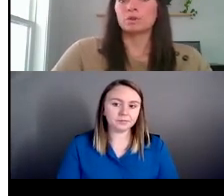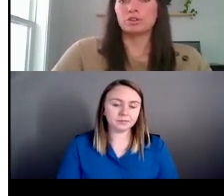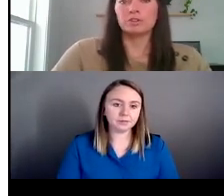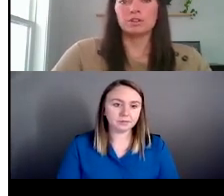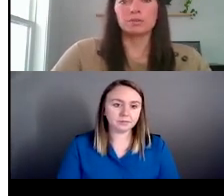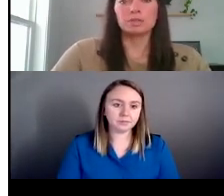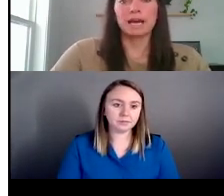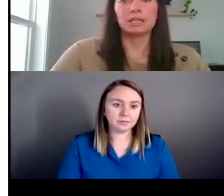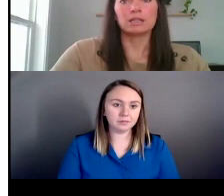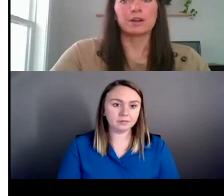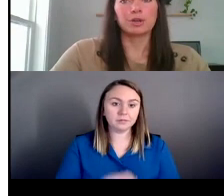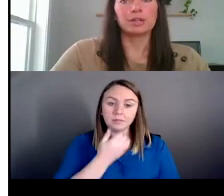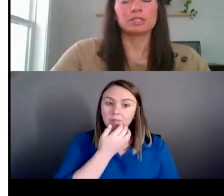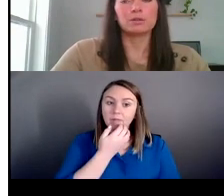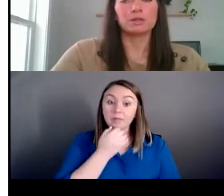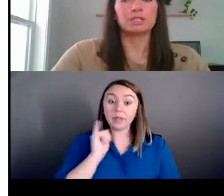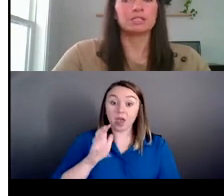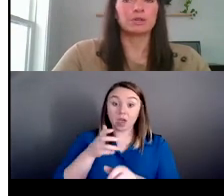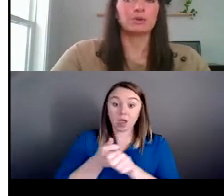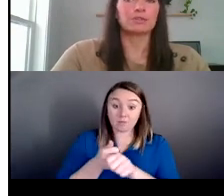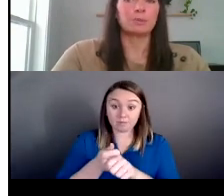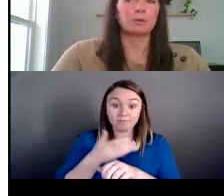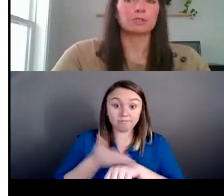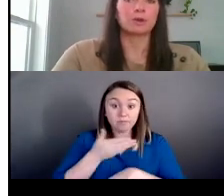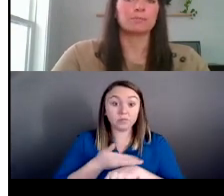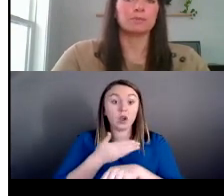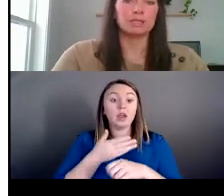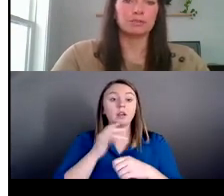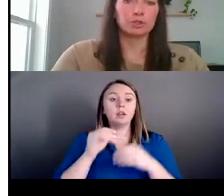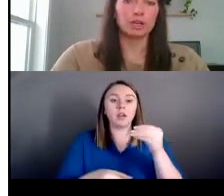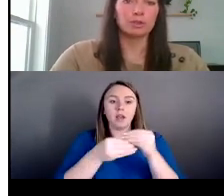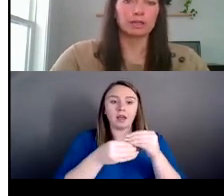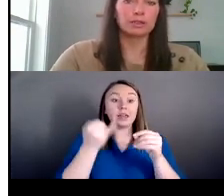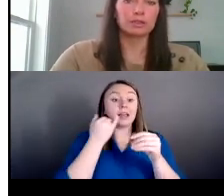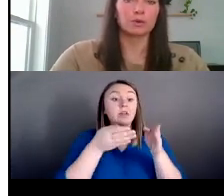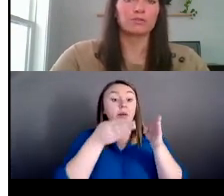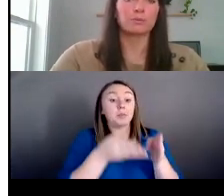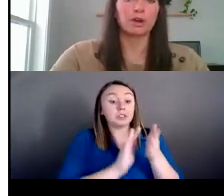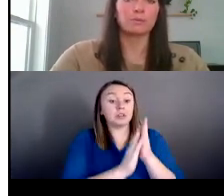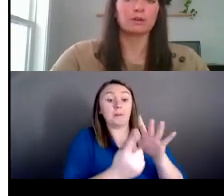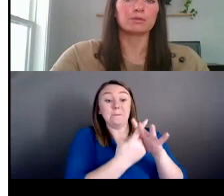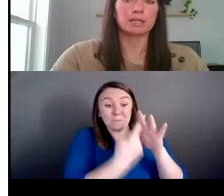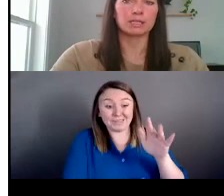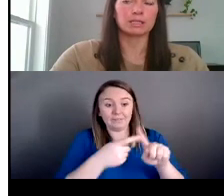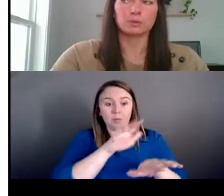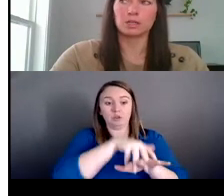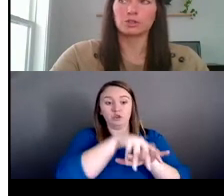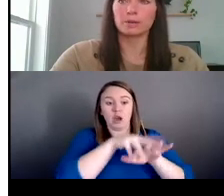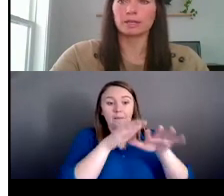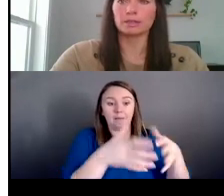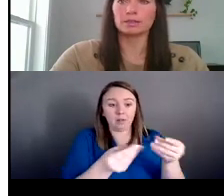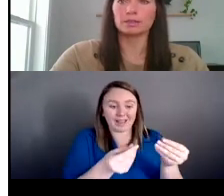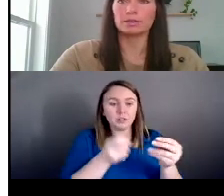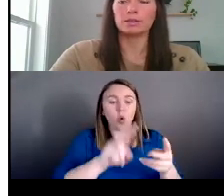So another field that was added in the upgrade was the ability to note if the person went missing from tribal land or if the primary residence was on